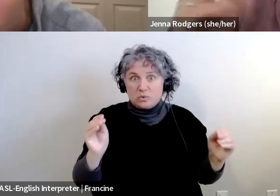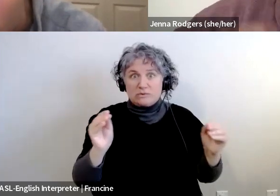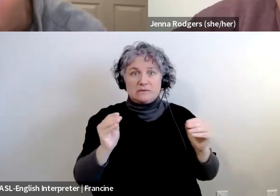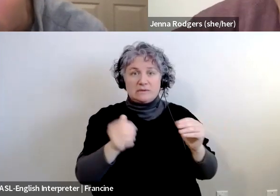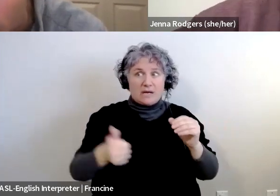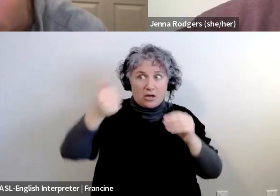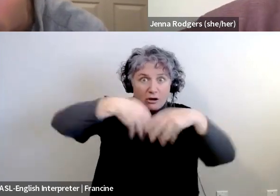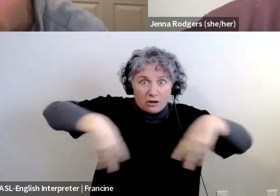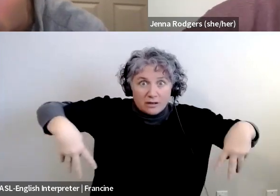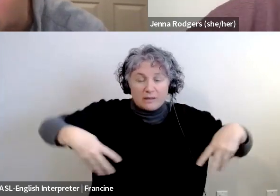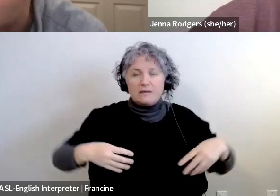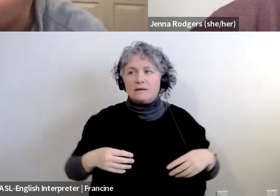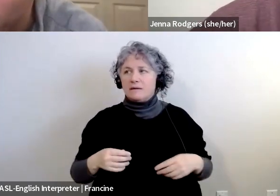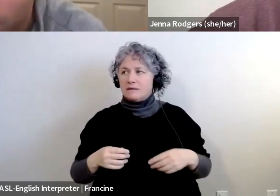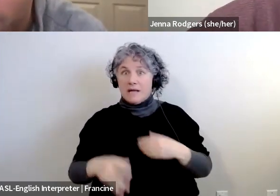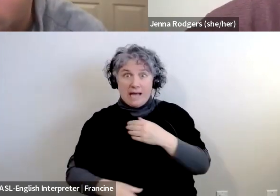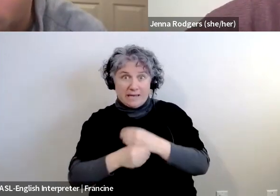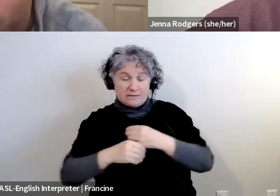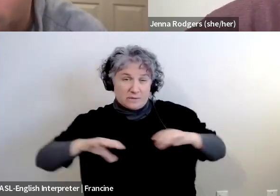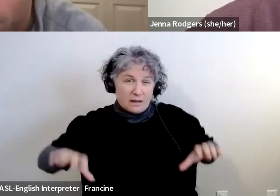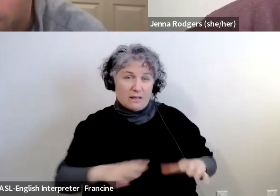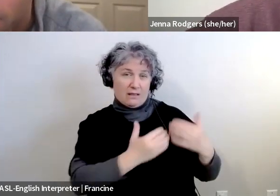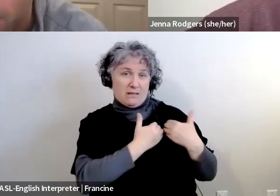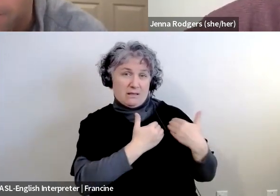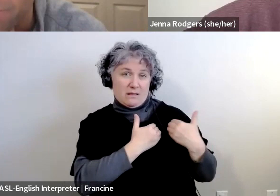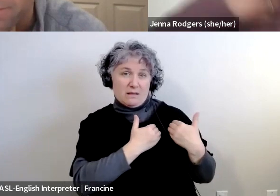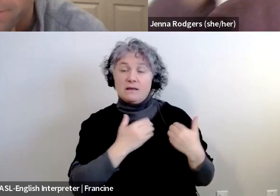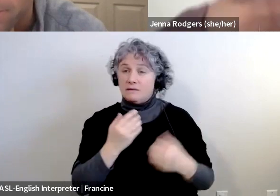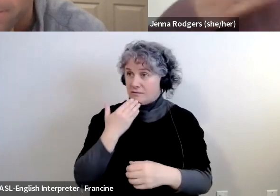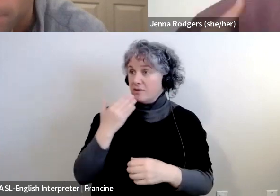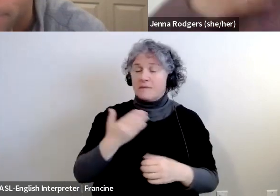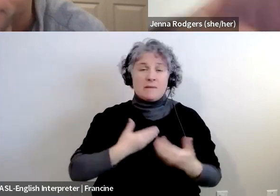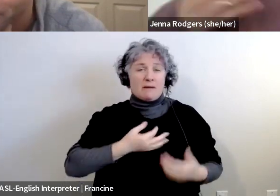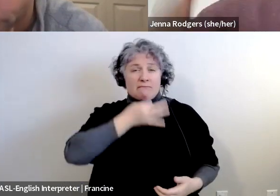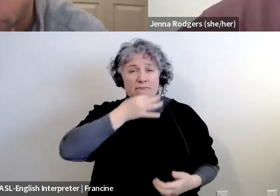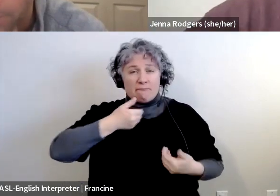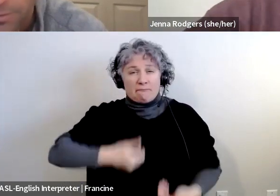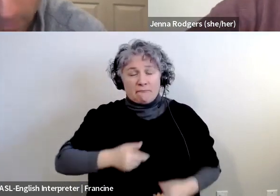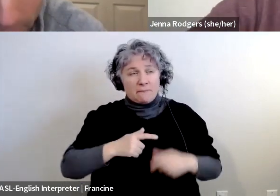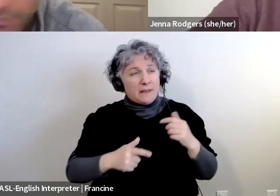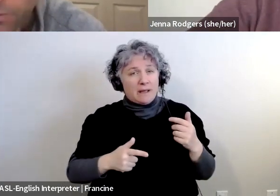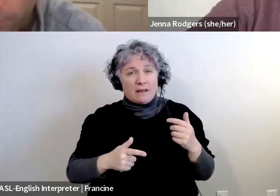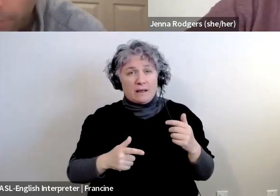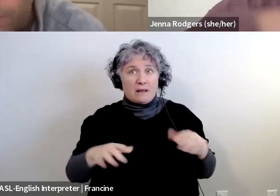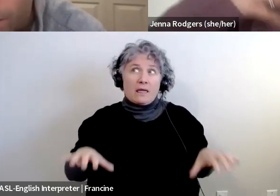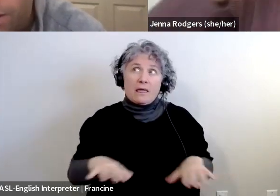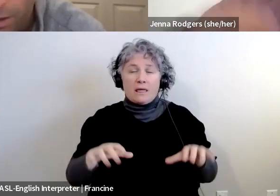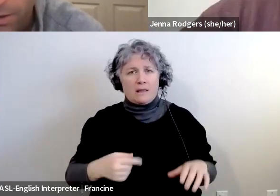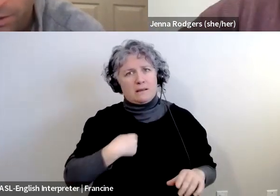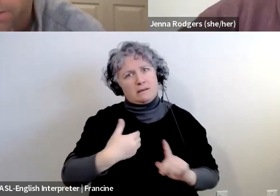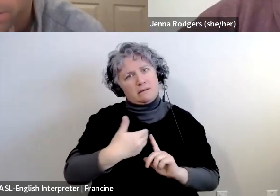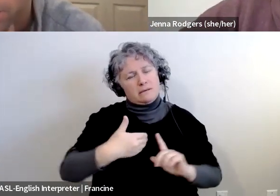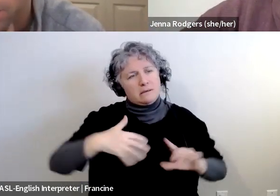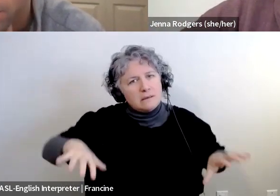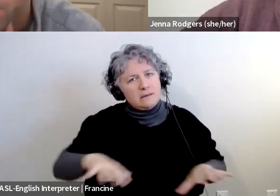The extra labor, that's such a good point too, that like, even if you're good at it, like, why is it becomes extra labor